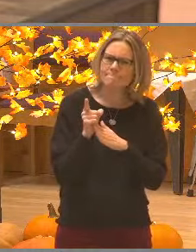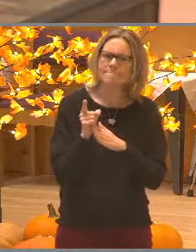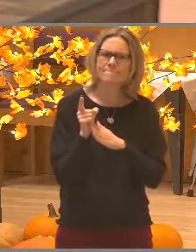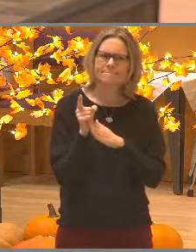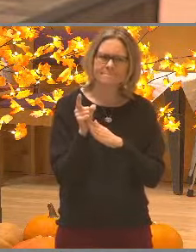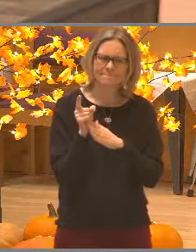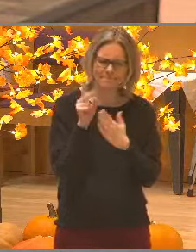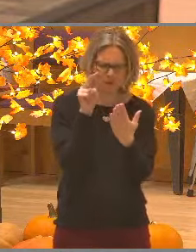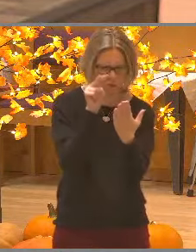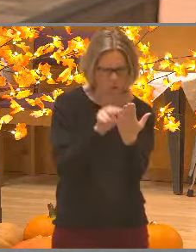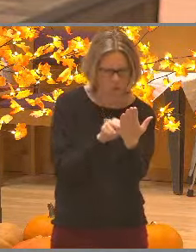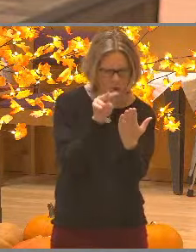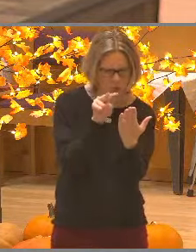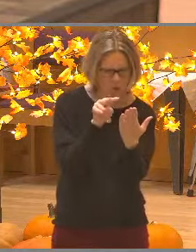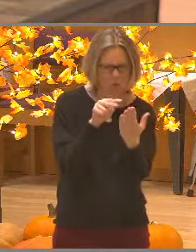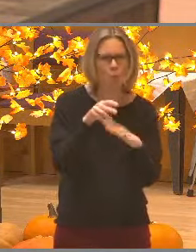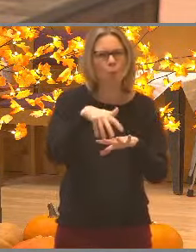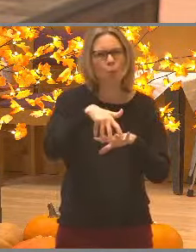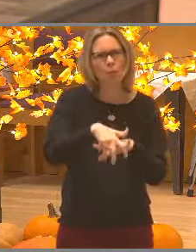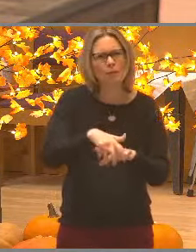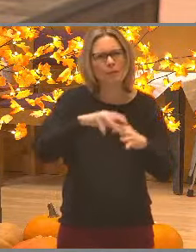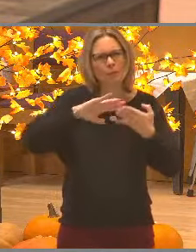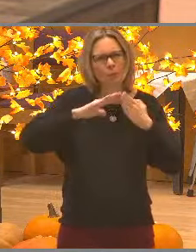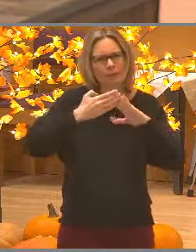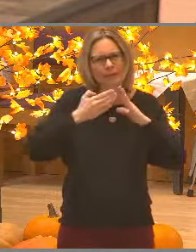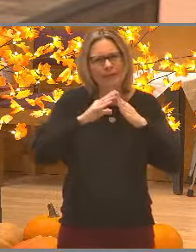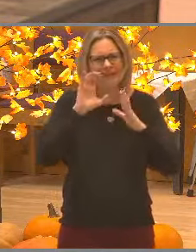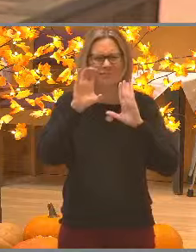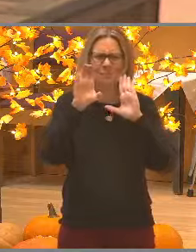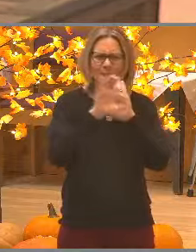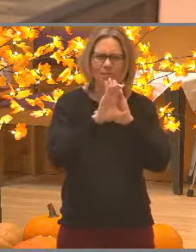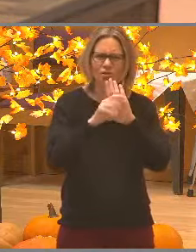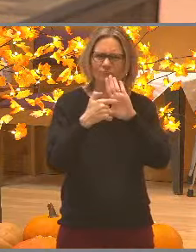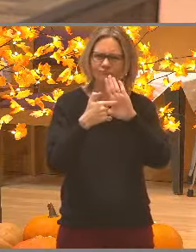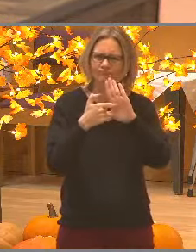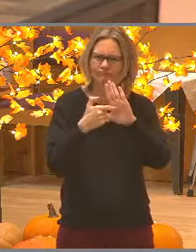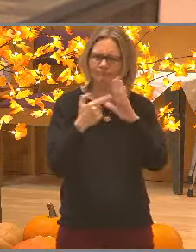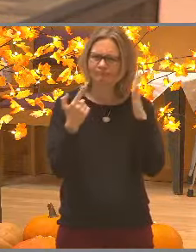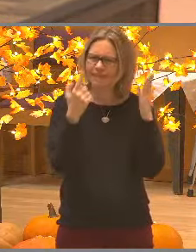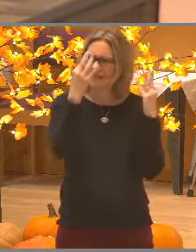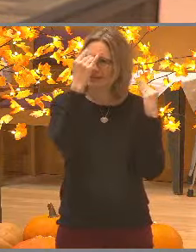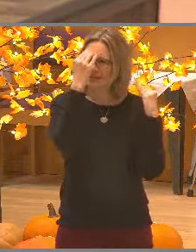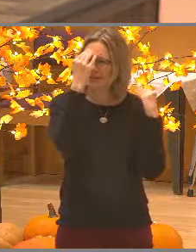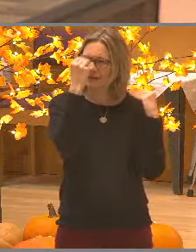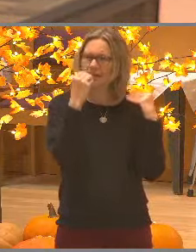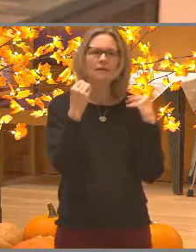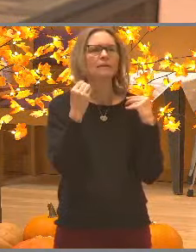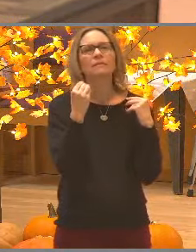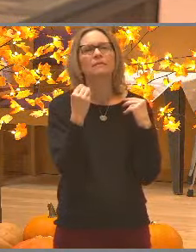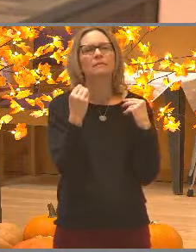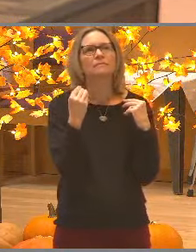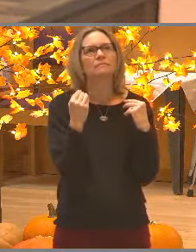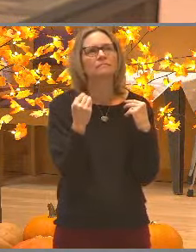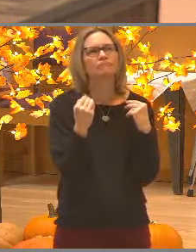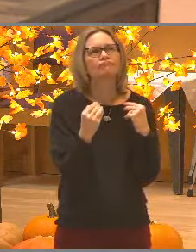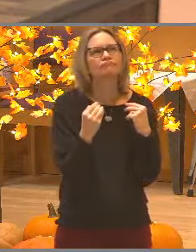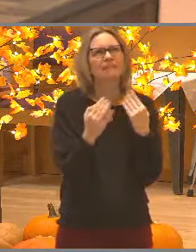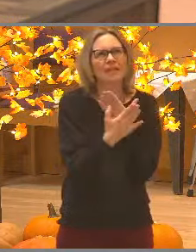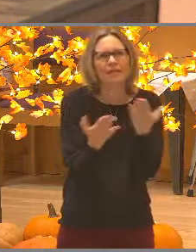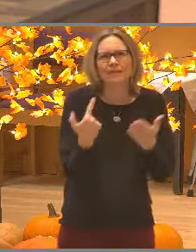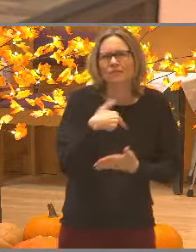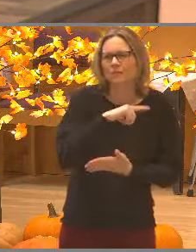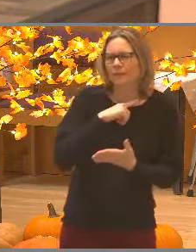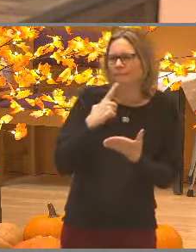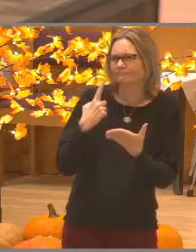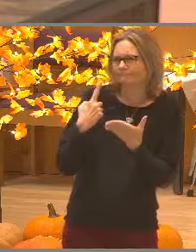Rooted in Community, and to look at that picture and to reflect on the things that we have been talking